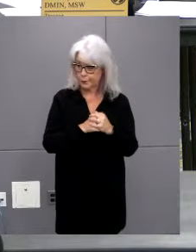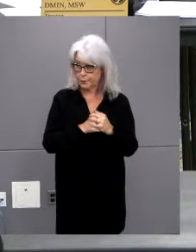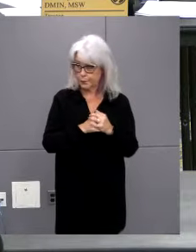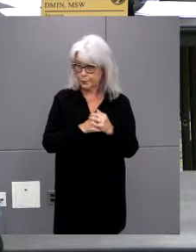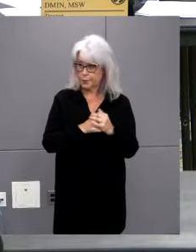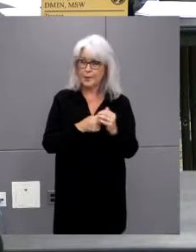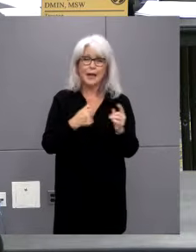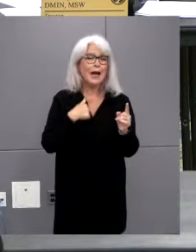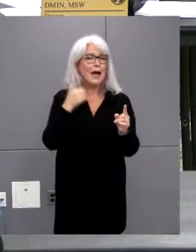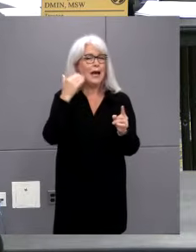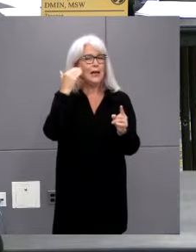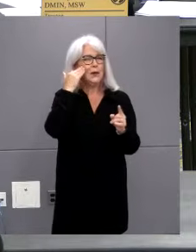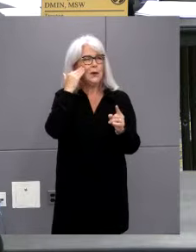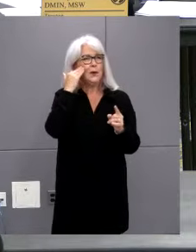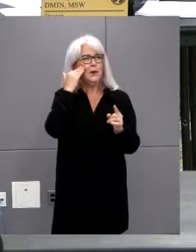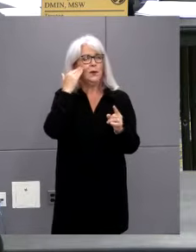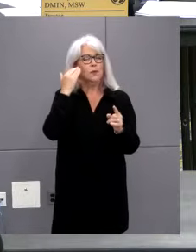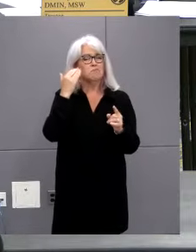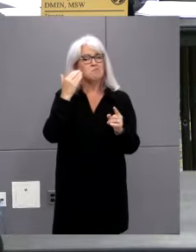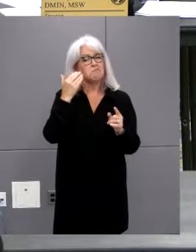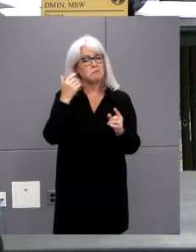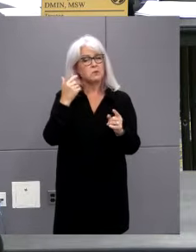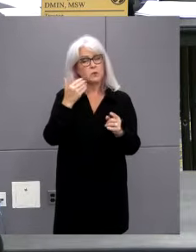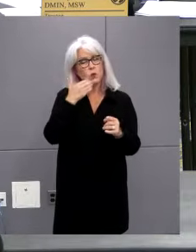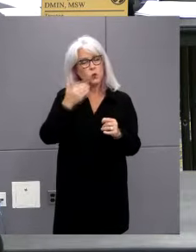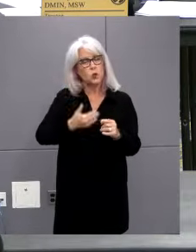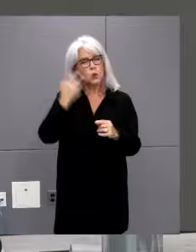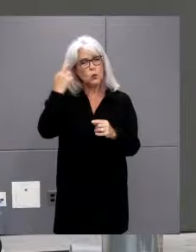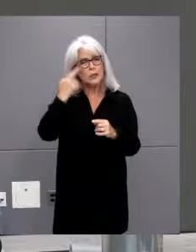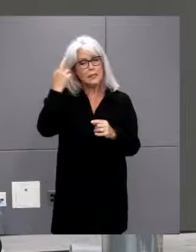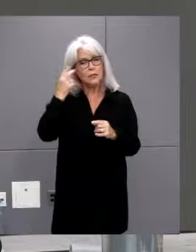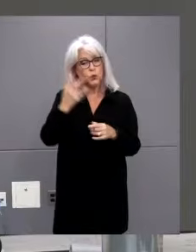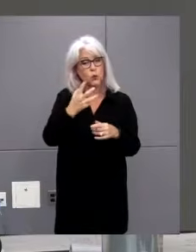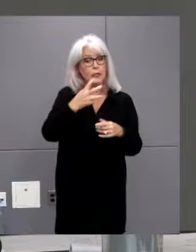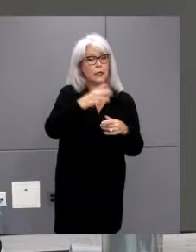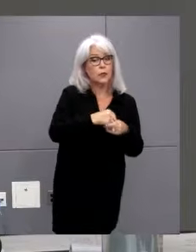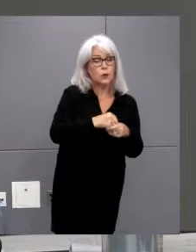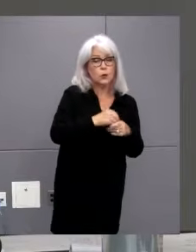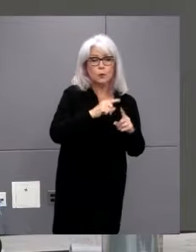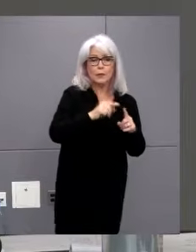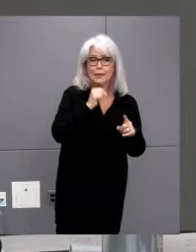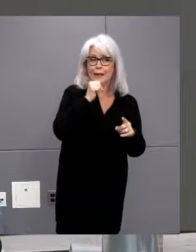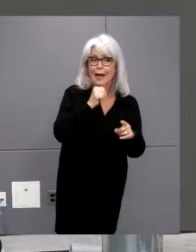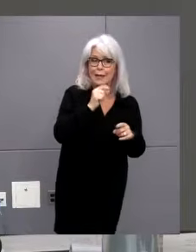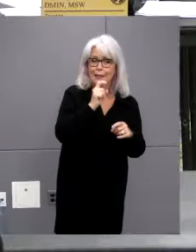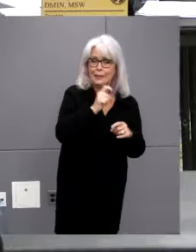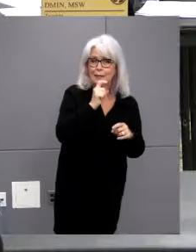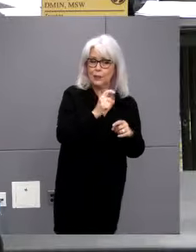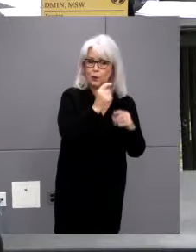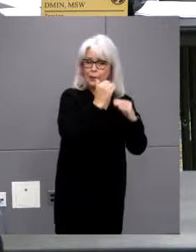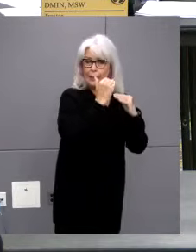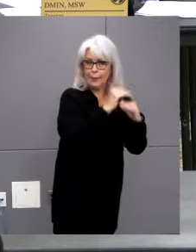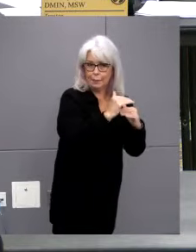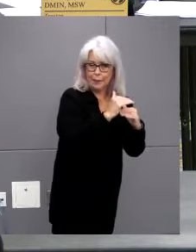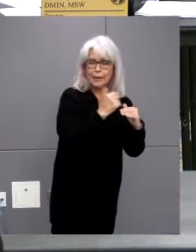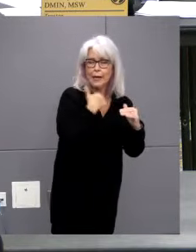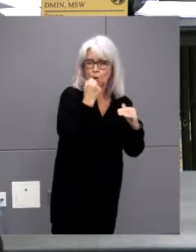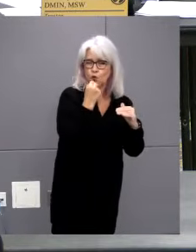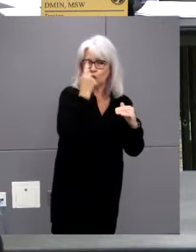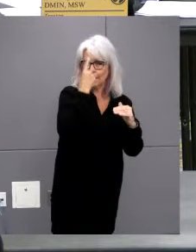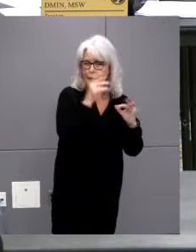I know there's sound reason to include the but are not necessarily limited to,